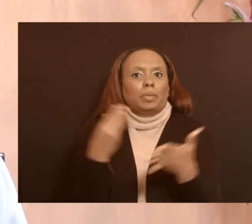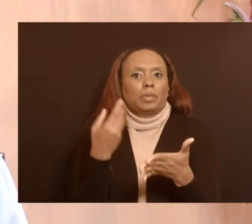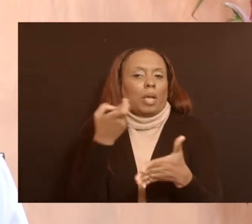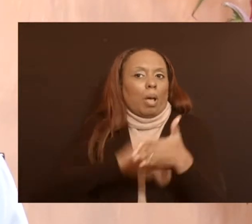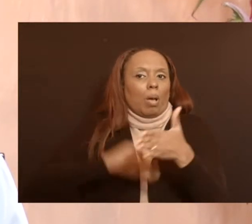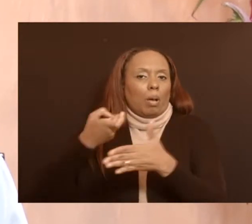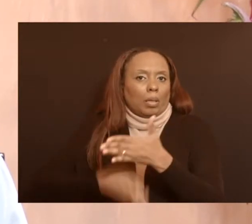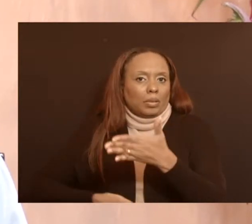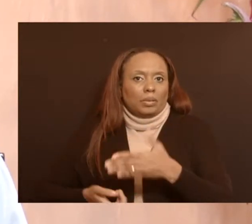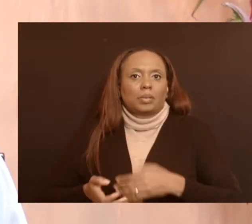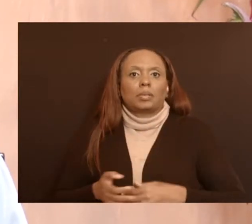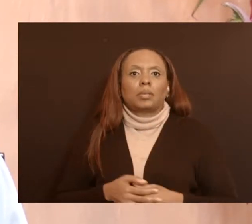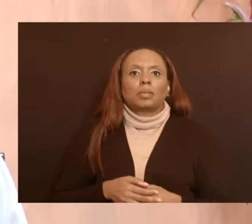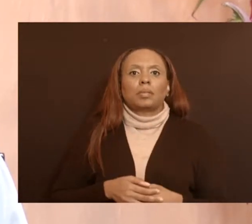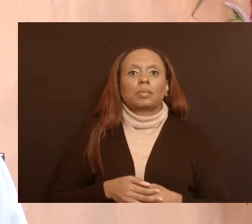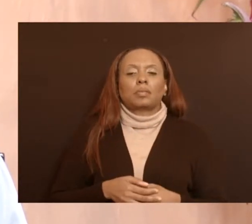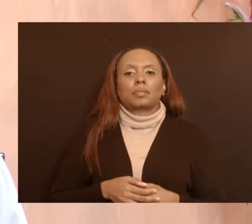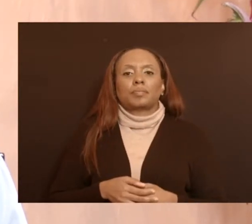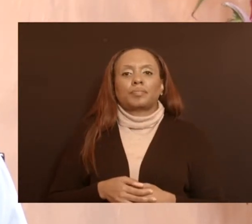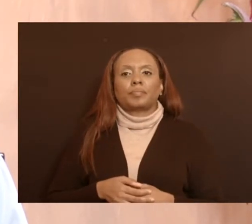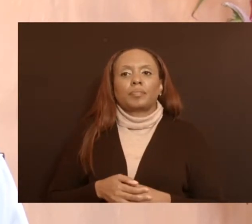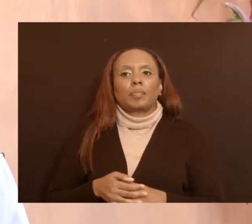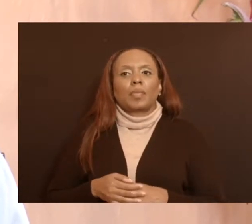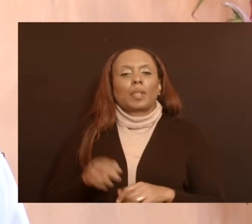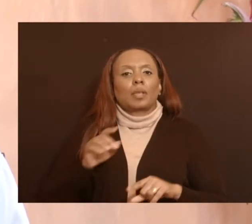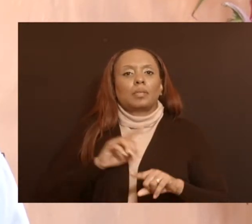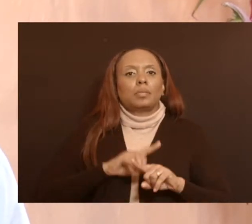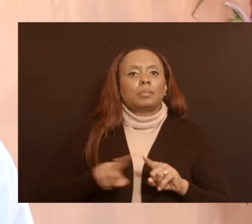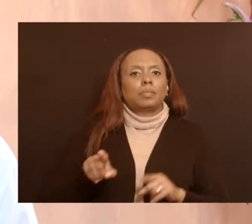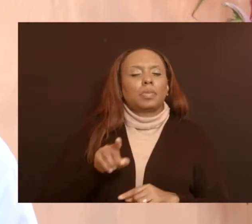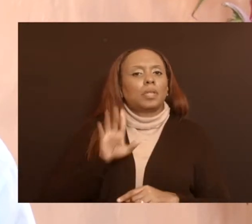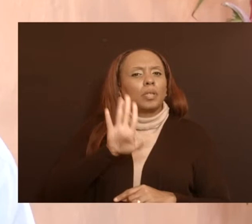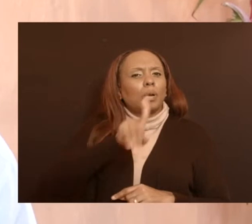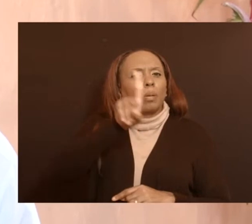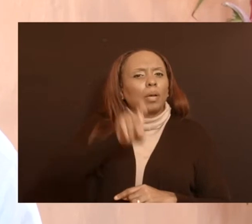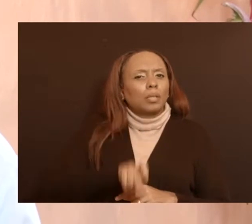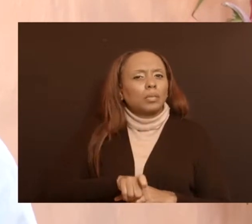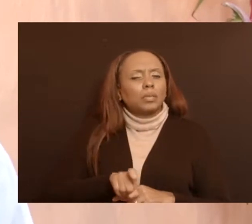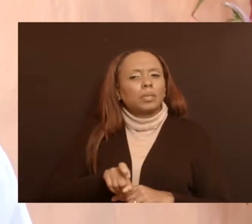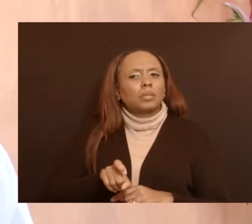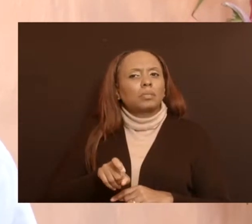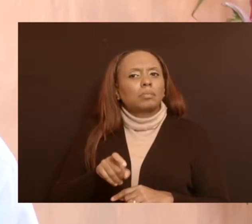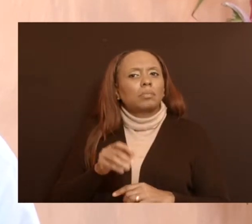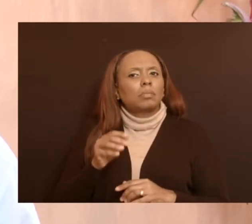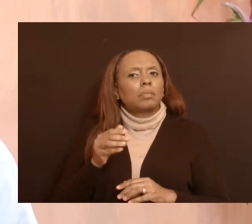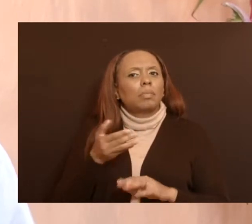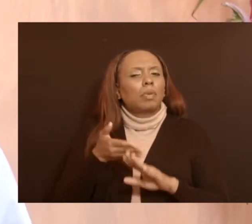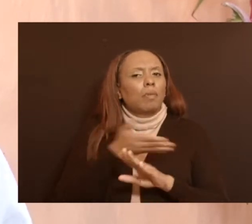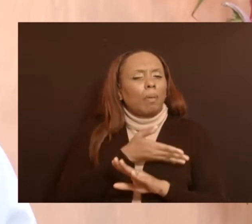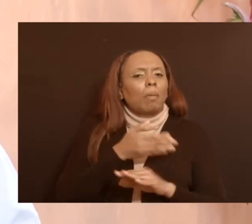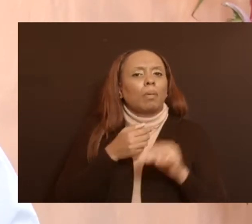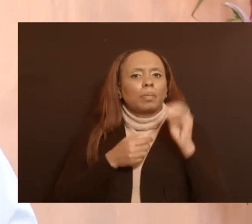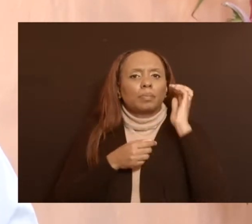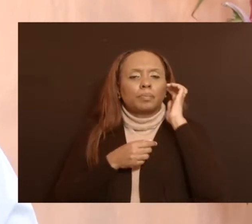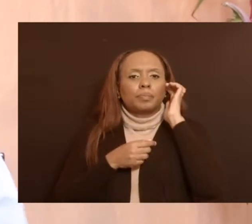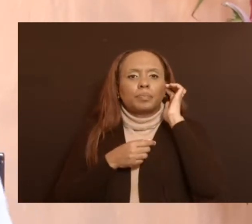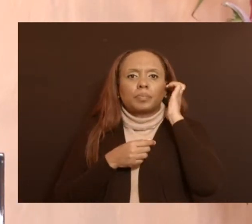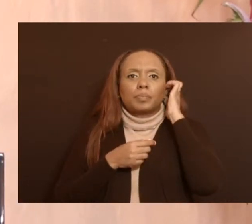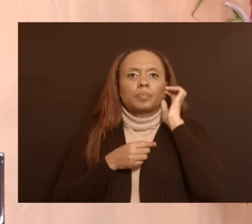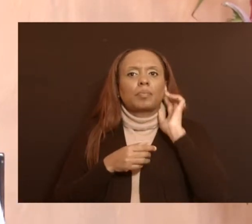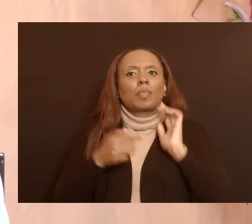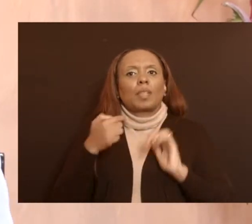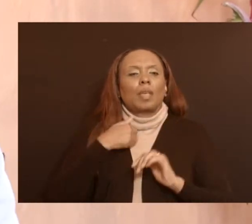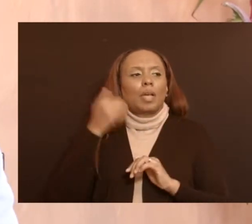that. But I wanted to get back to your initial question to Mr. Chapman, because you would appreciate that I might know a little more than